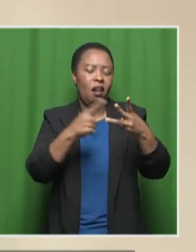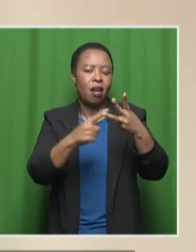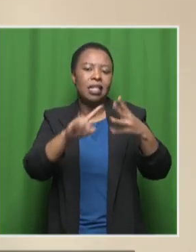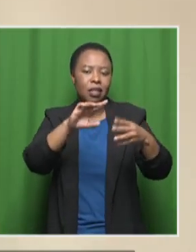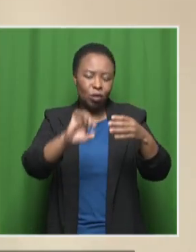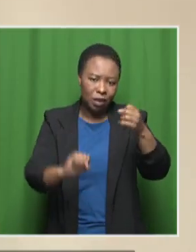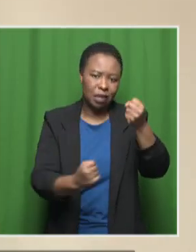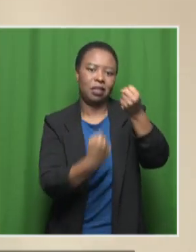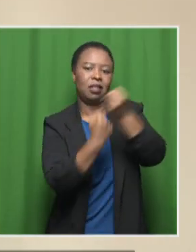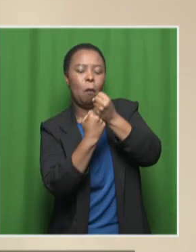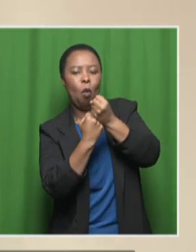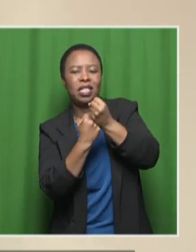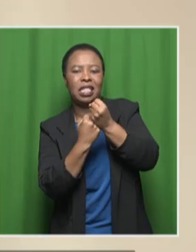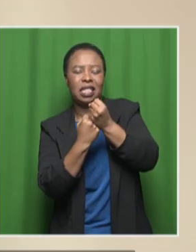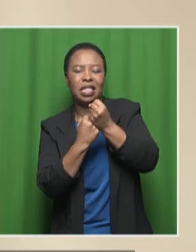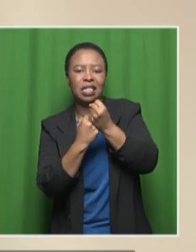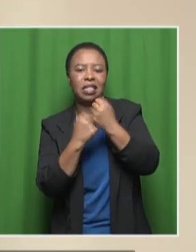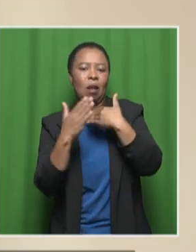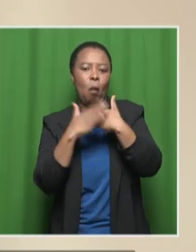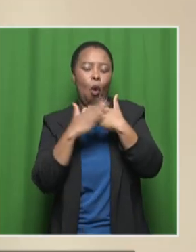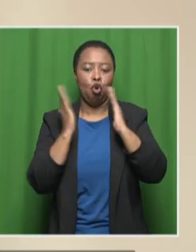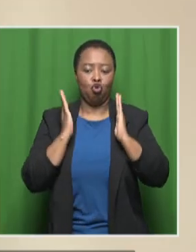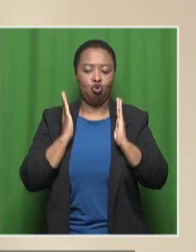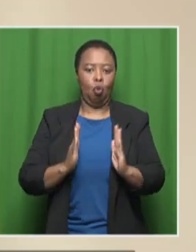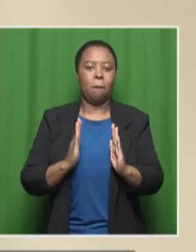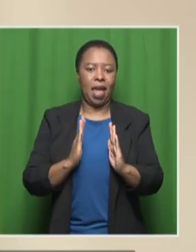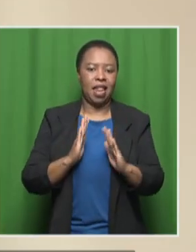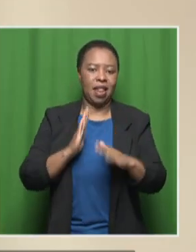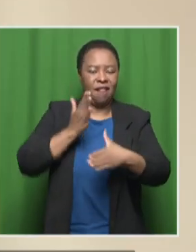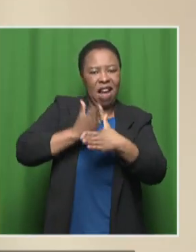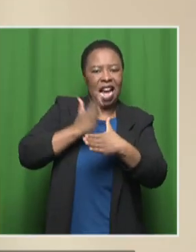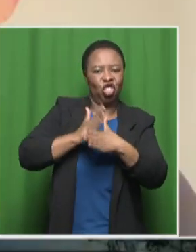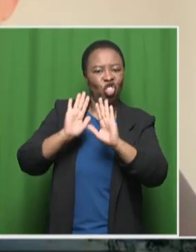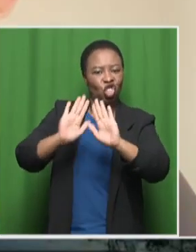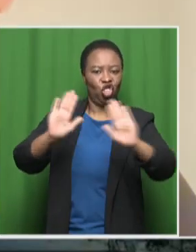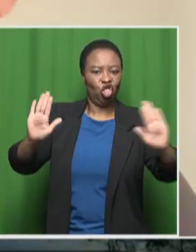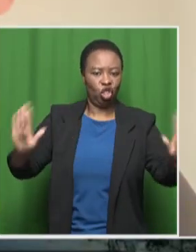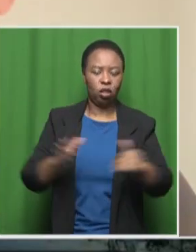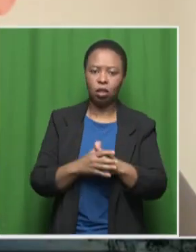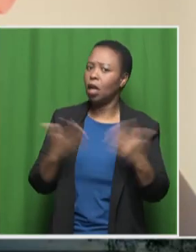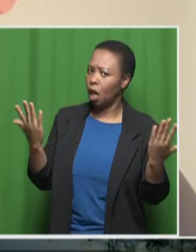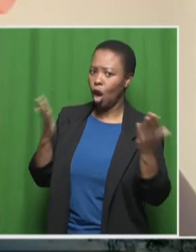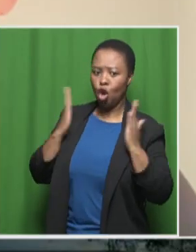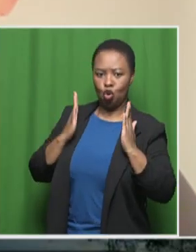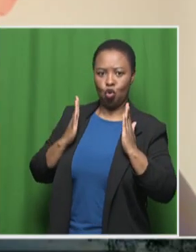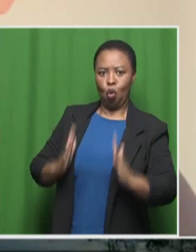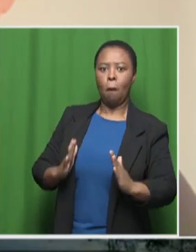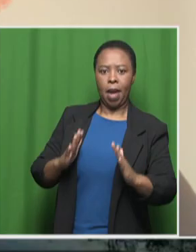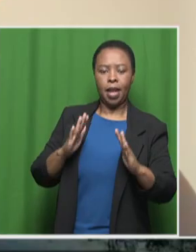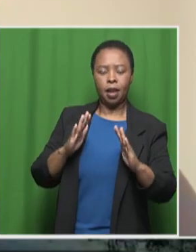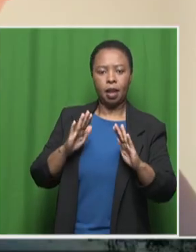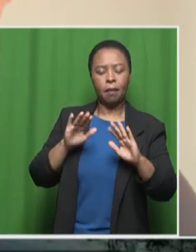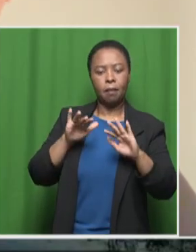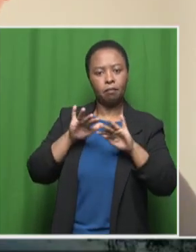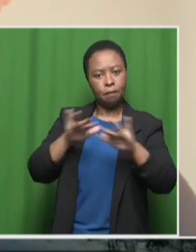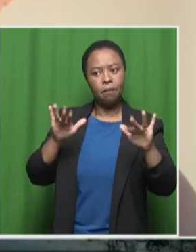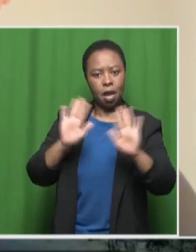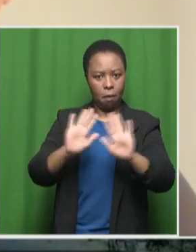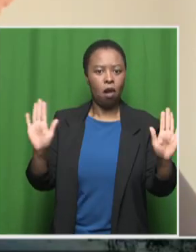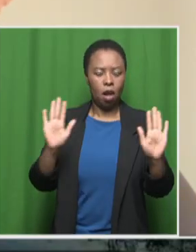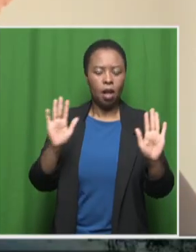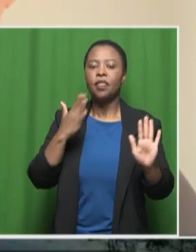that human sort of condition or function. No, absolutely. We're human beings, not human doings. And thank you for